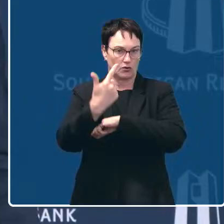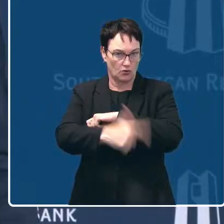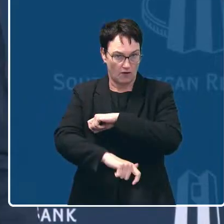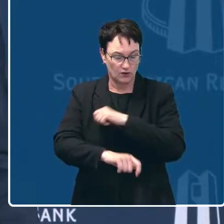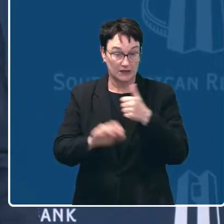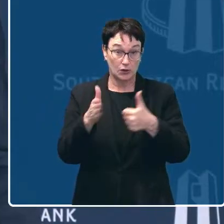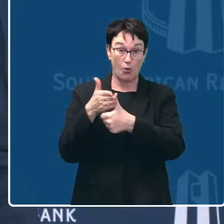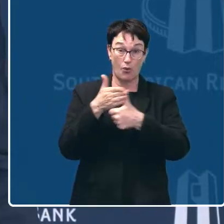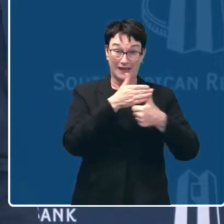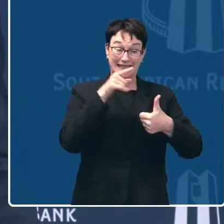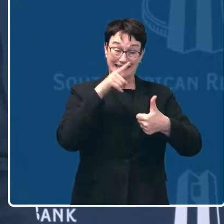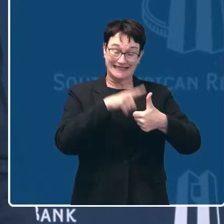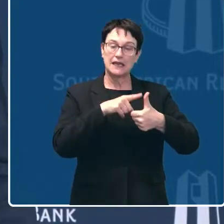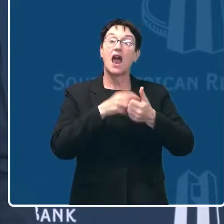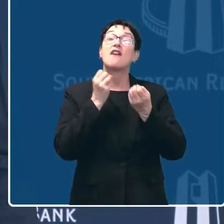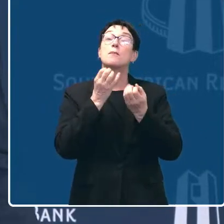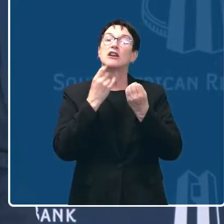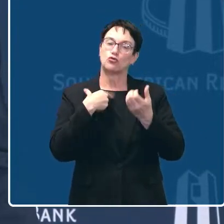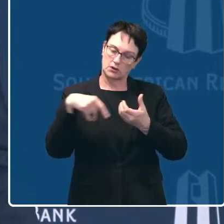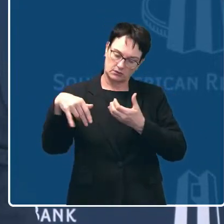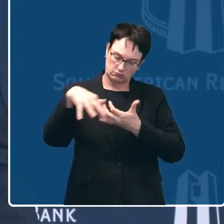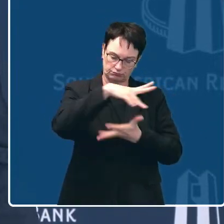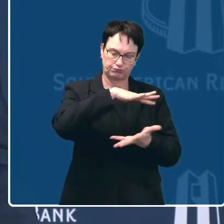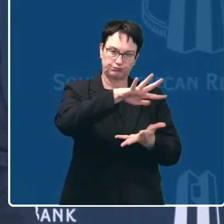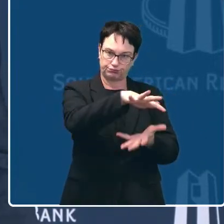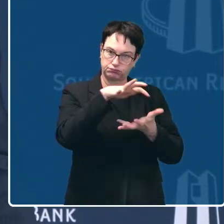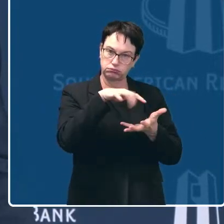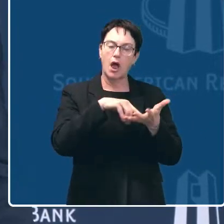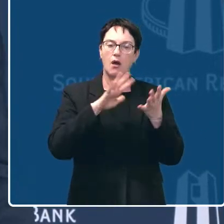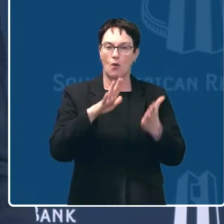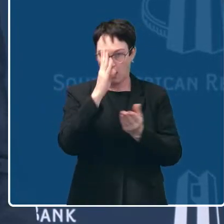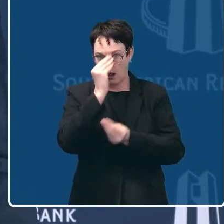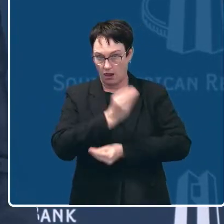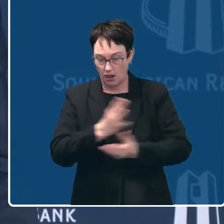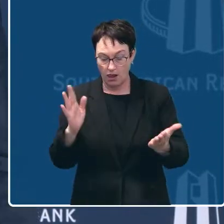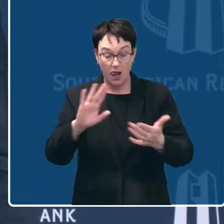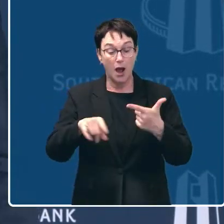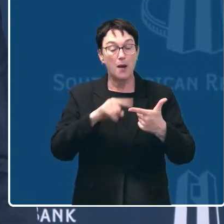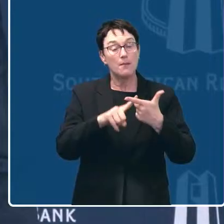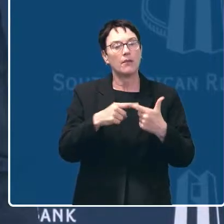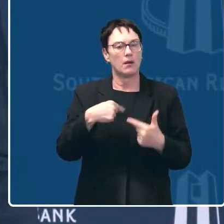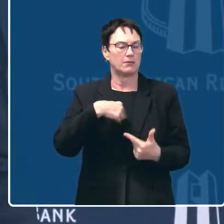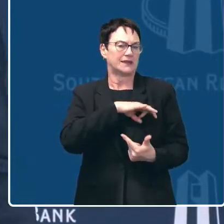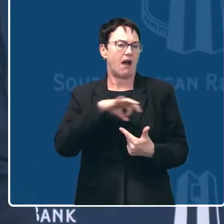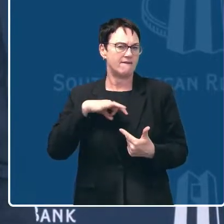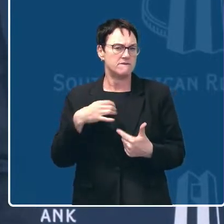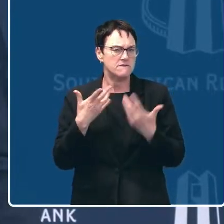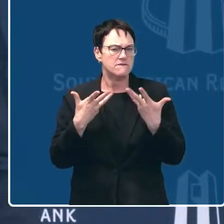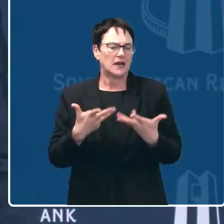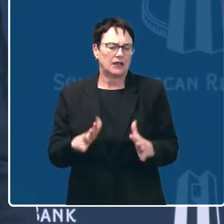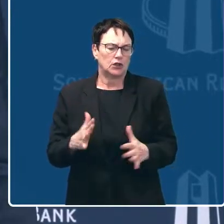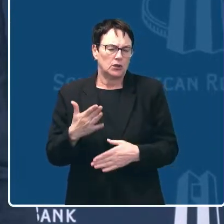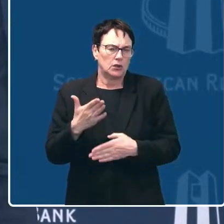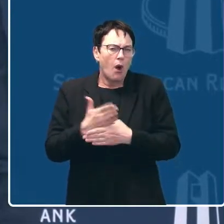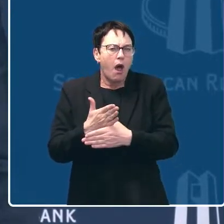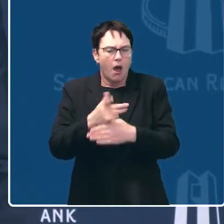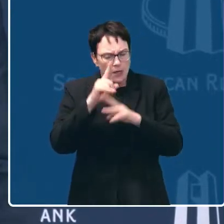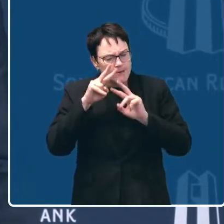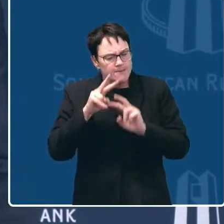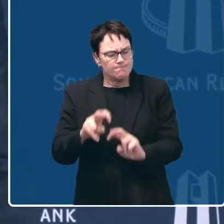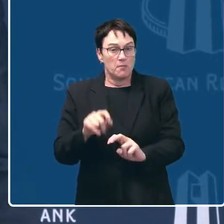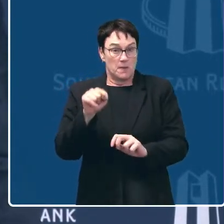Bank. In addition to that, there are papers that were commissioned by the